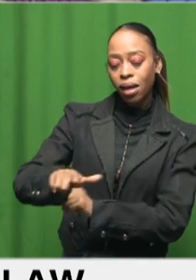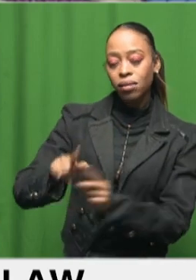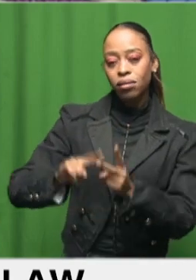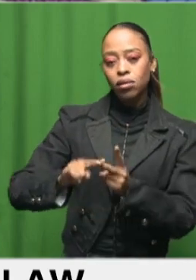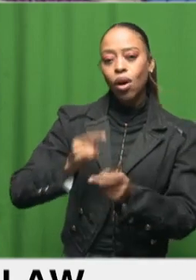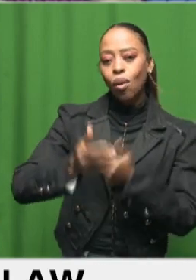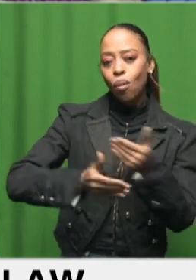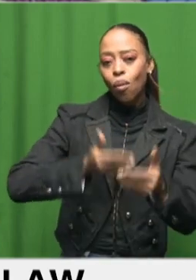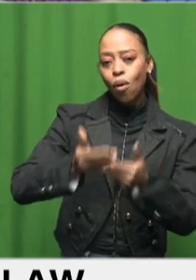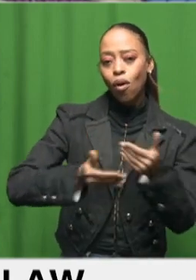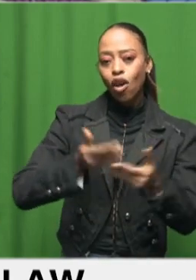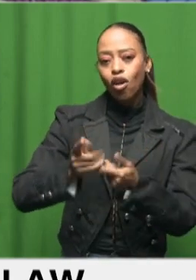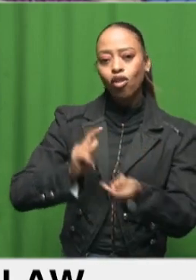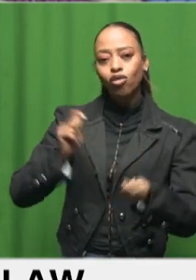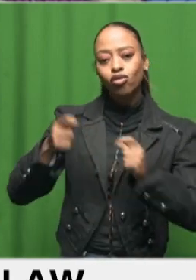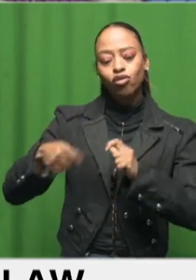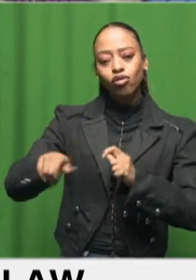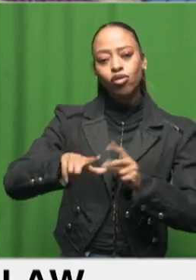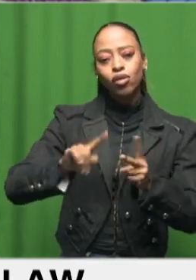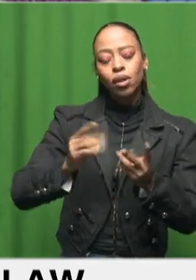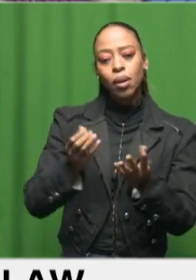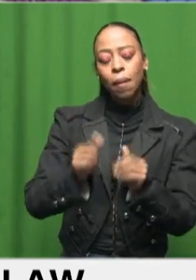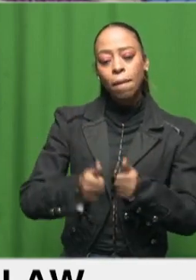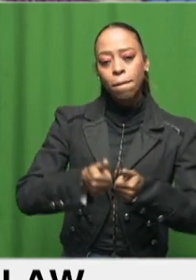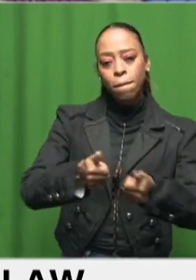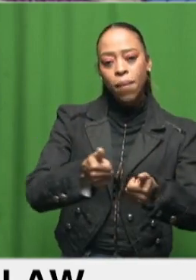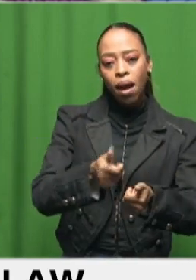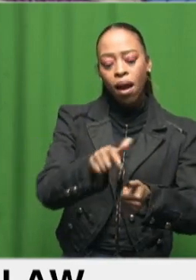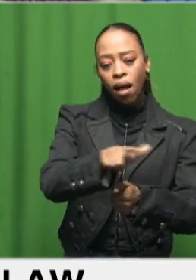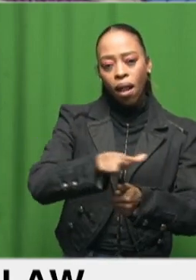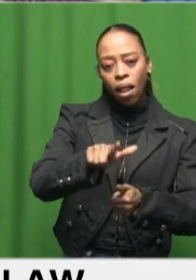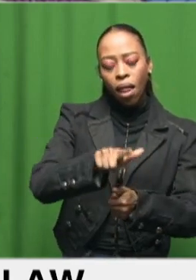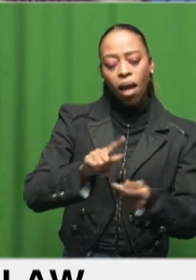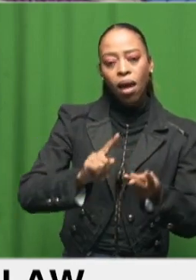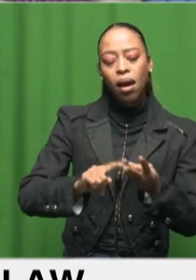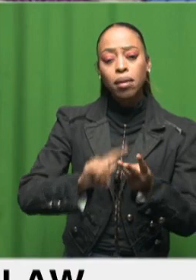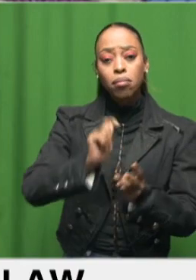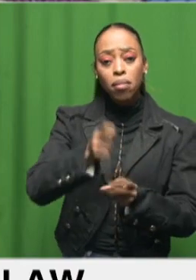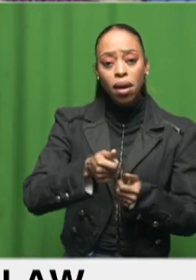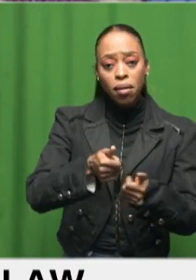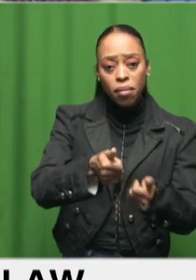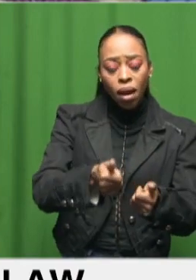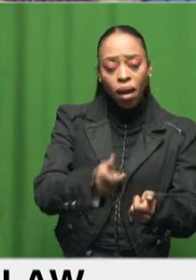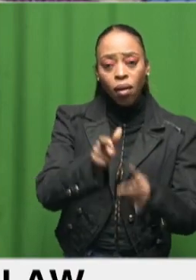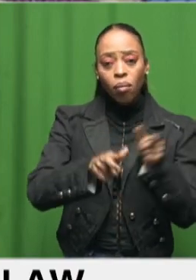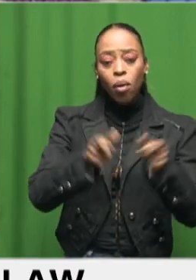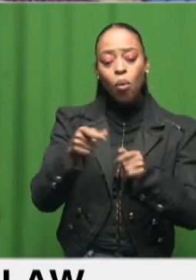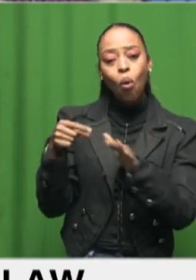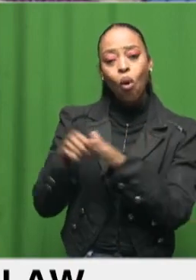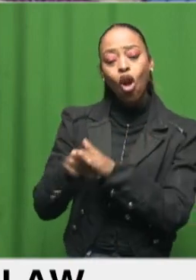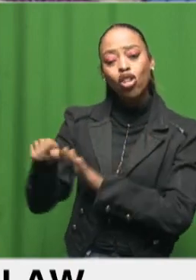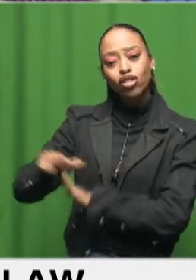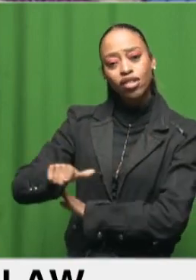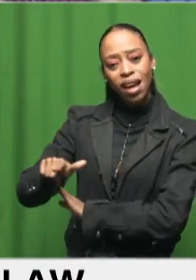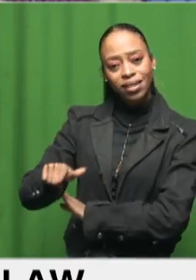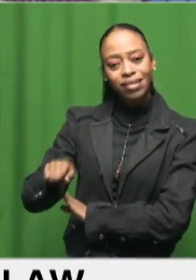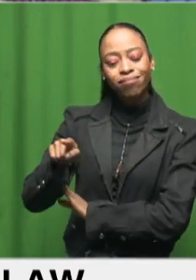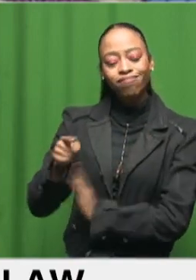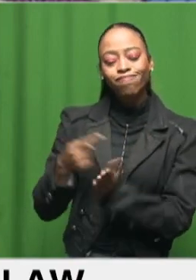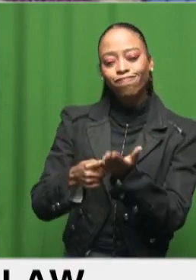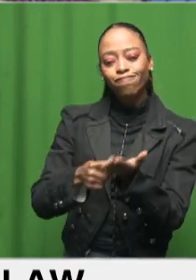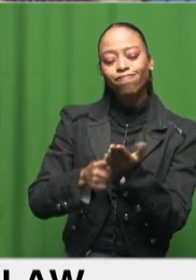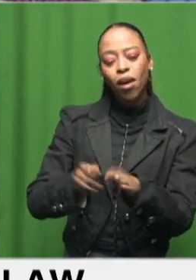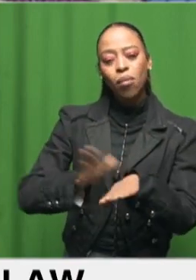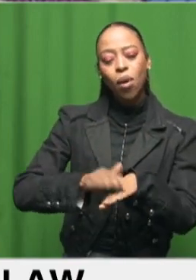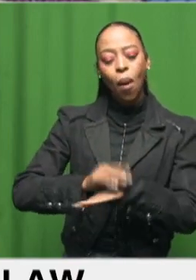progress on the land reform, redistribution and restitution within the constitutional context. That's part of what will be discussed.